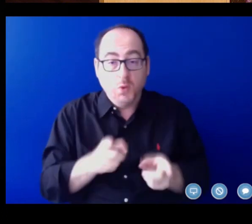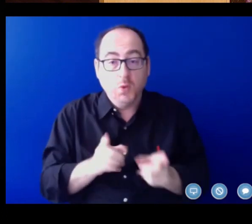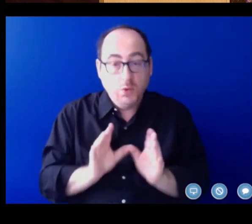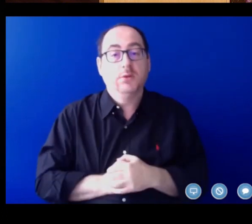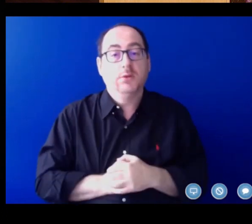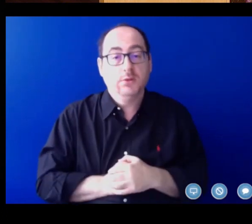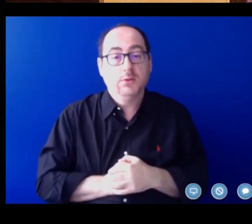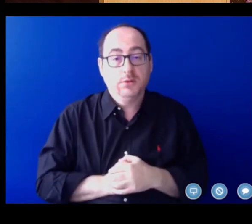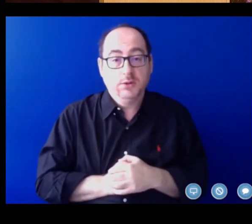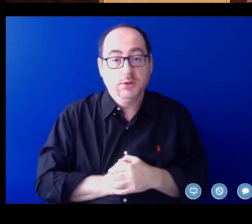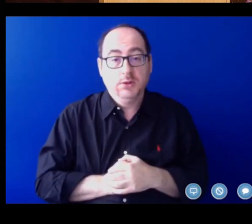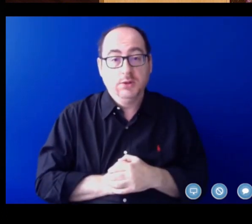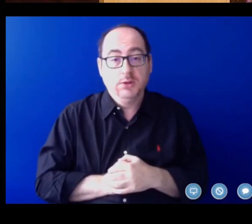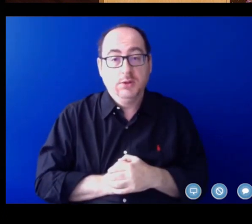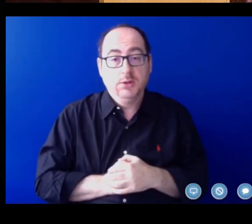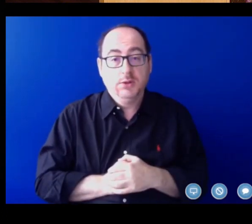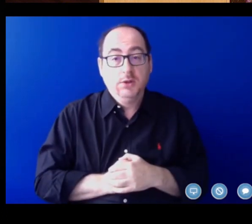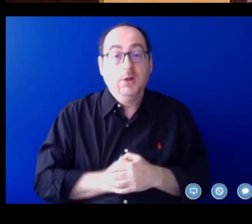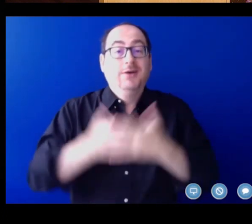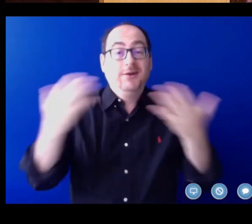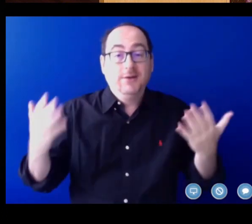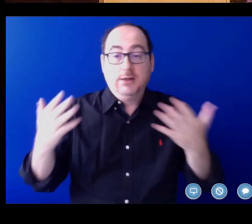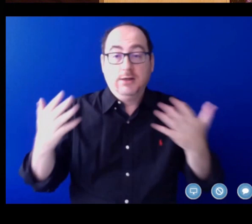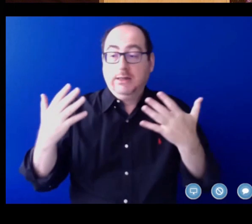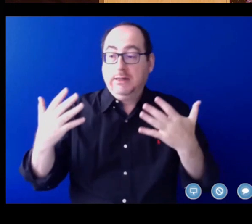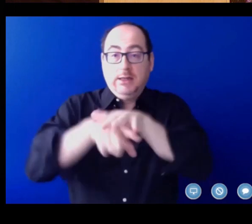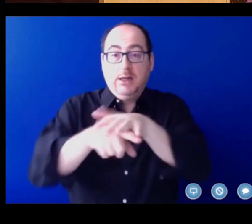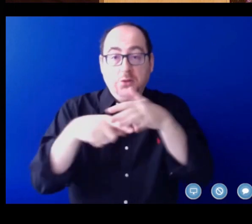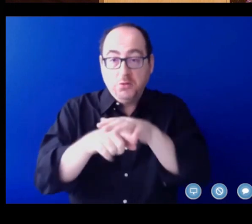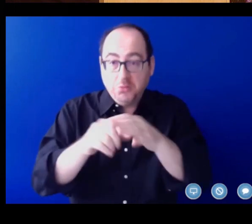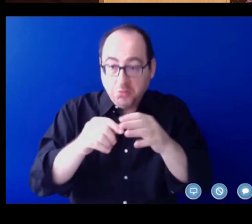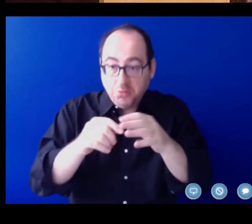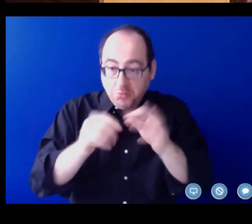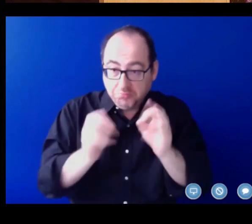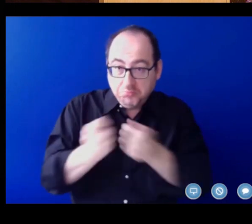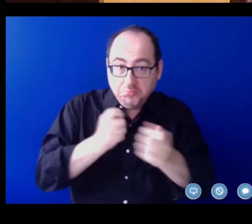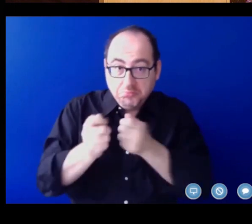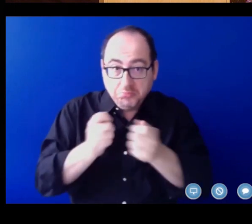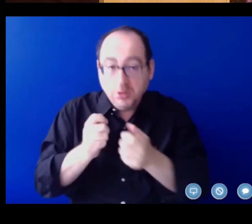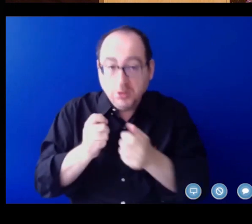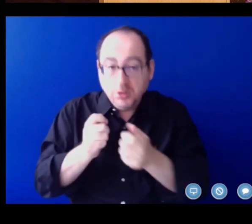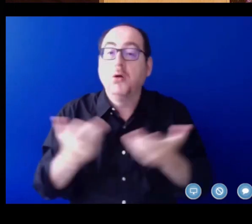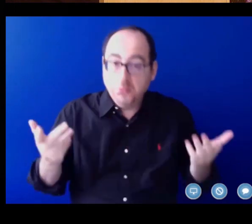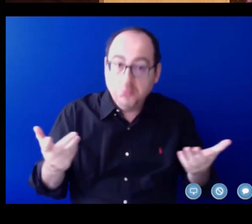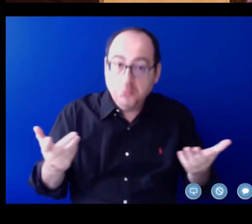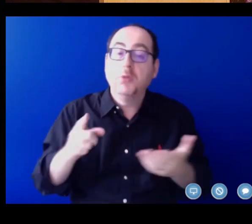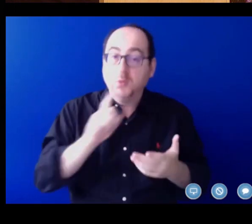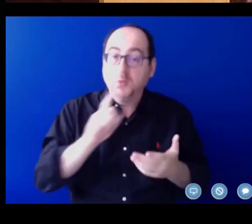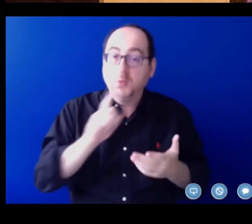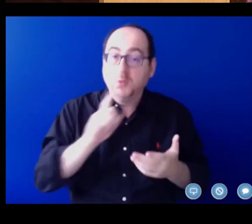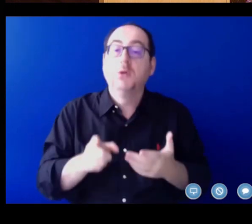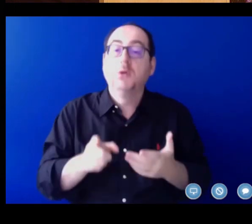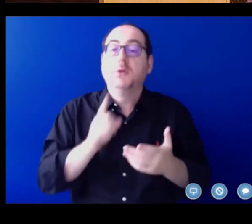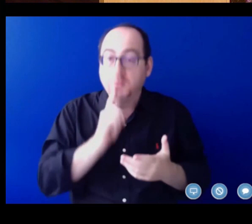Yes, all of these statements are true. So there are some definitely apparent inconsistencies in both our attitudes